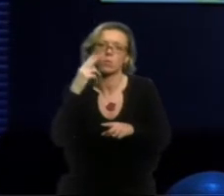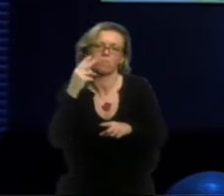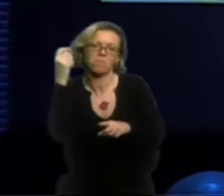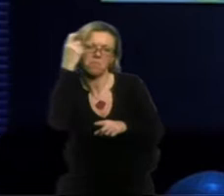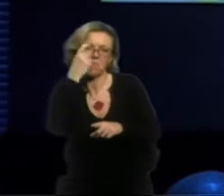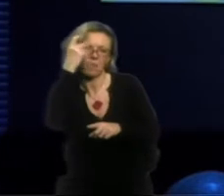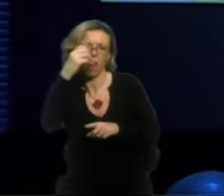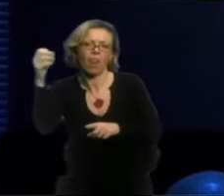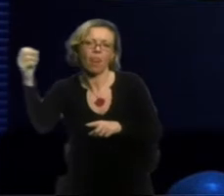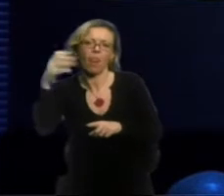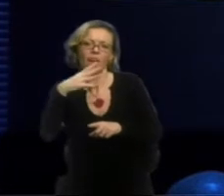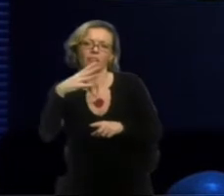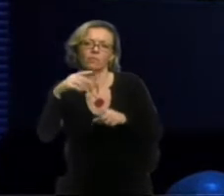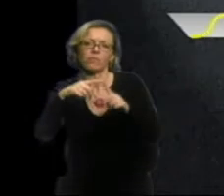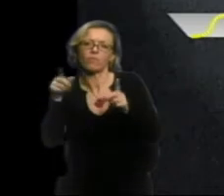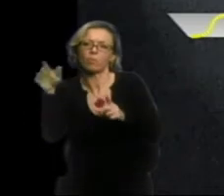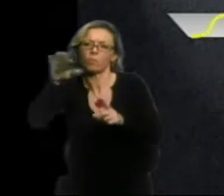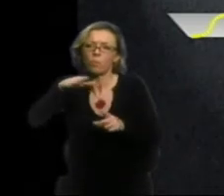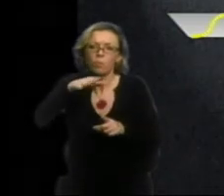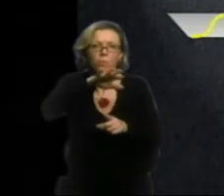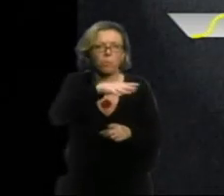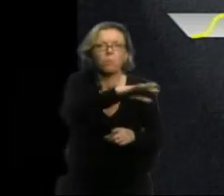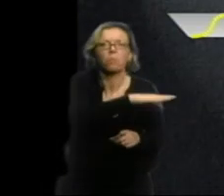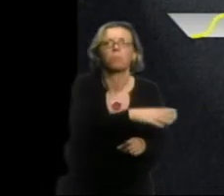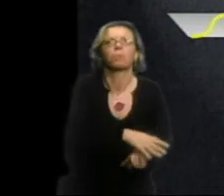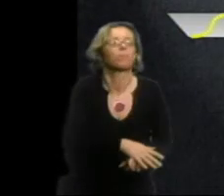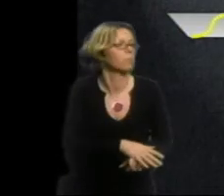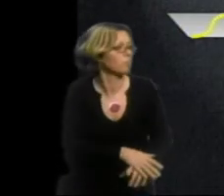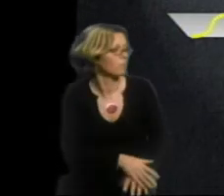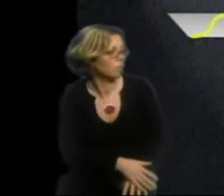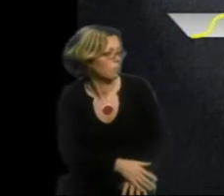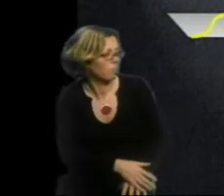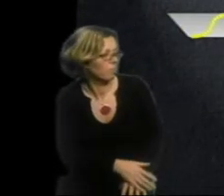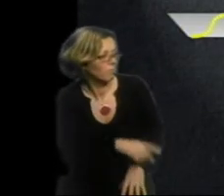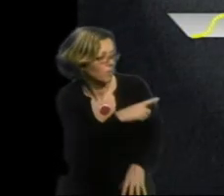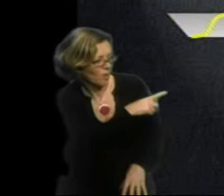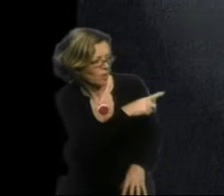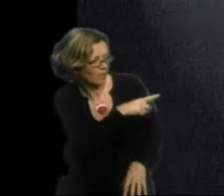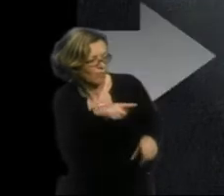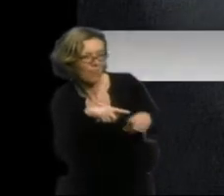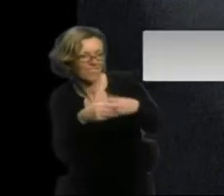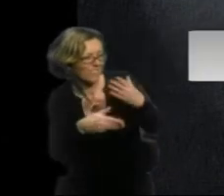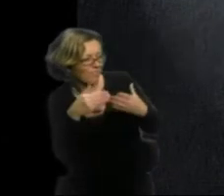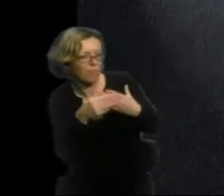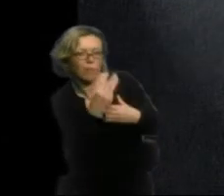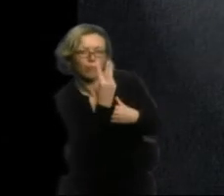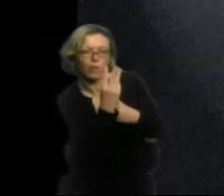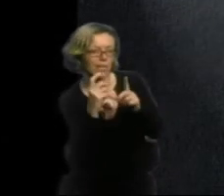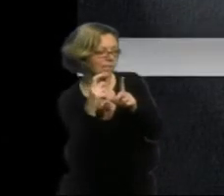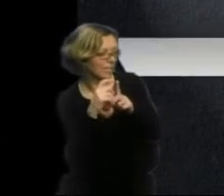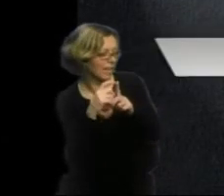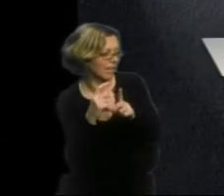kinds of different orientations. Okay, and this is my trying to describe this 3D phenomenon in 2D. So we can see there's